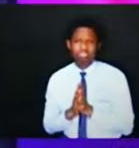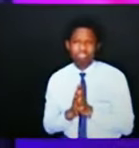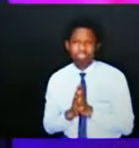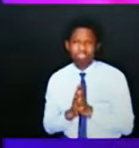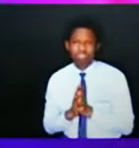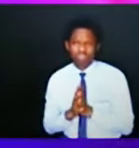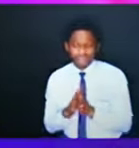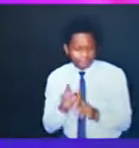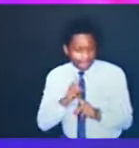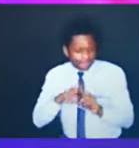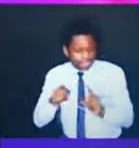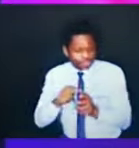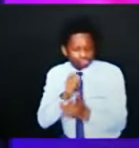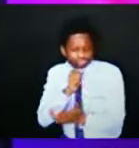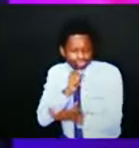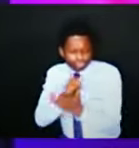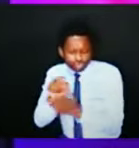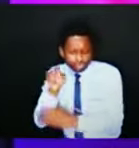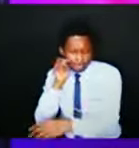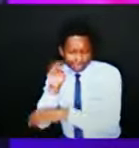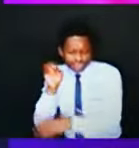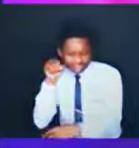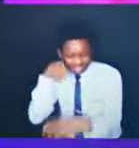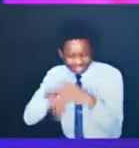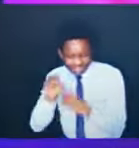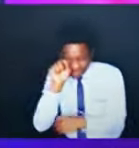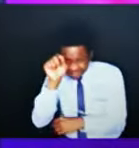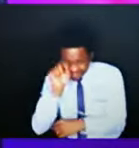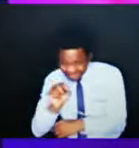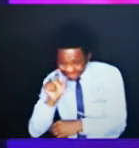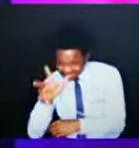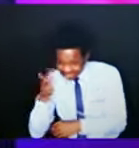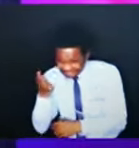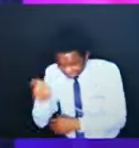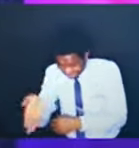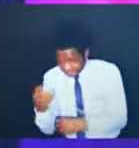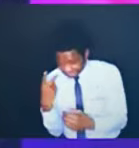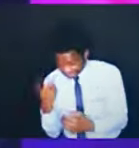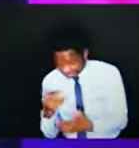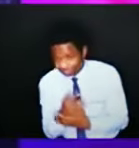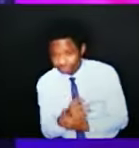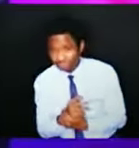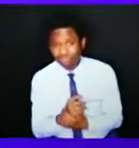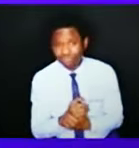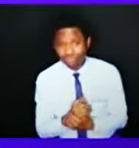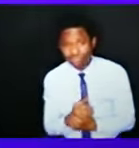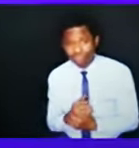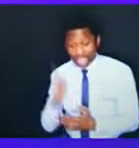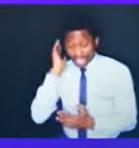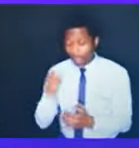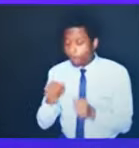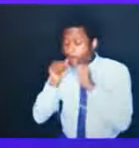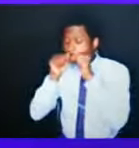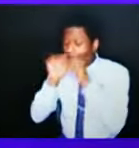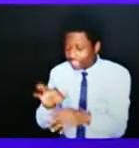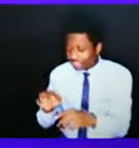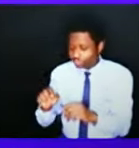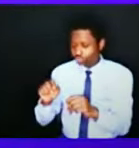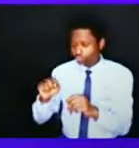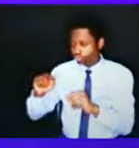Yeah, but the main message is verse 3. Now I will bless those who bless